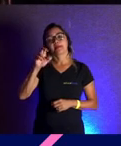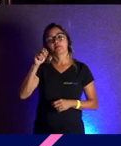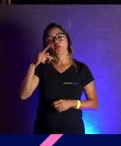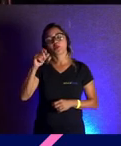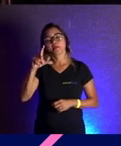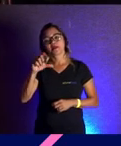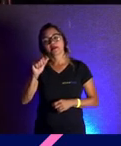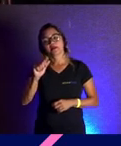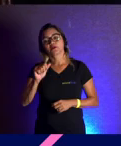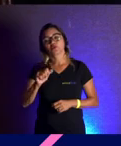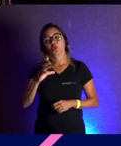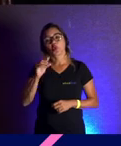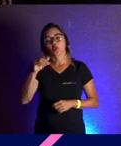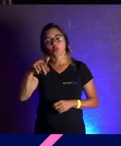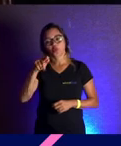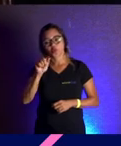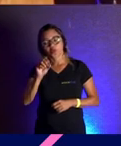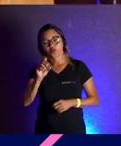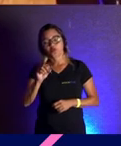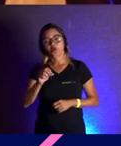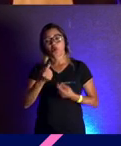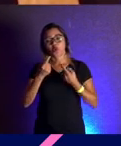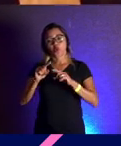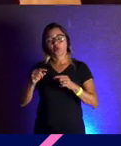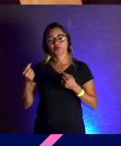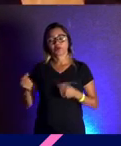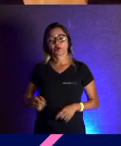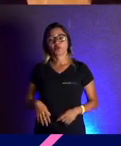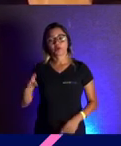has anyone here heard of the most efficient project?